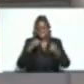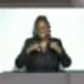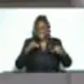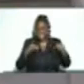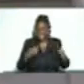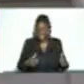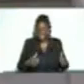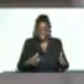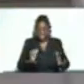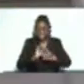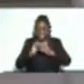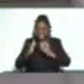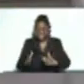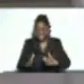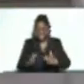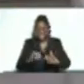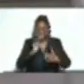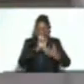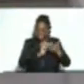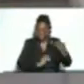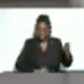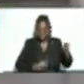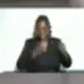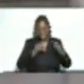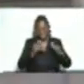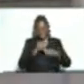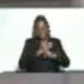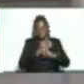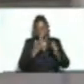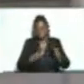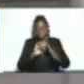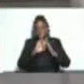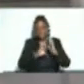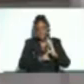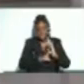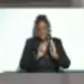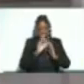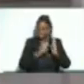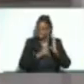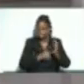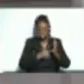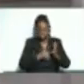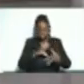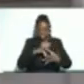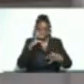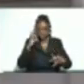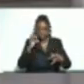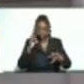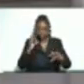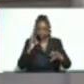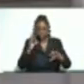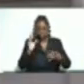public administrator, legislator, and cabinet minister, his life epitomized the very spirit of